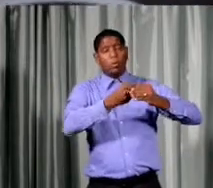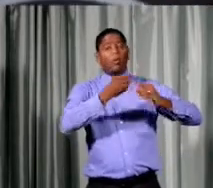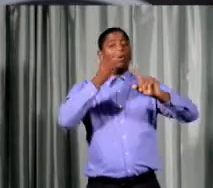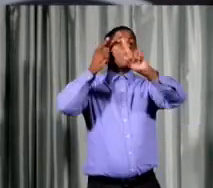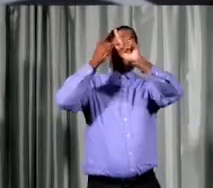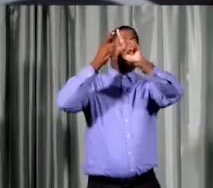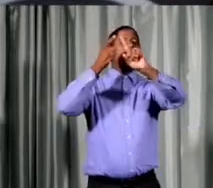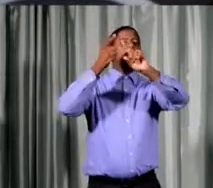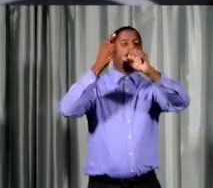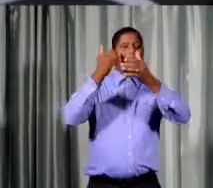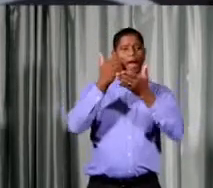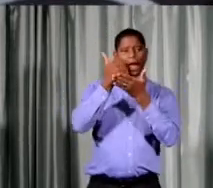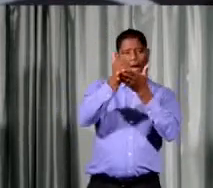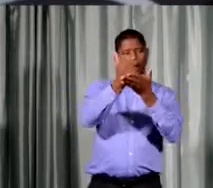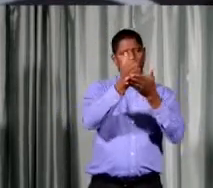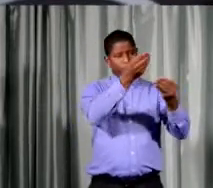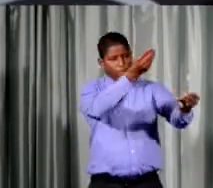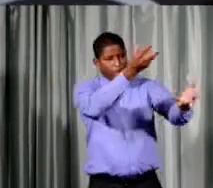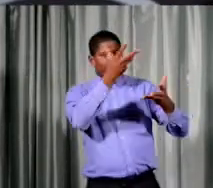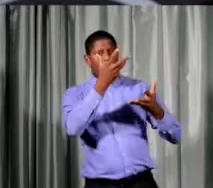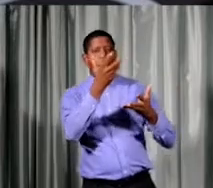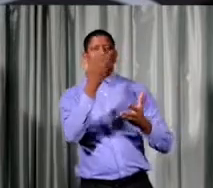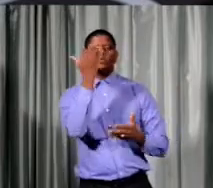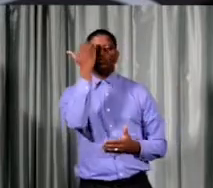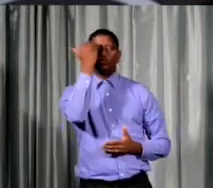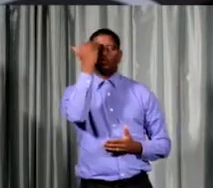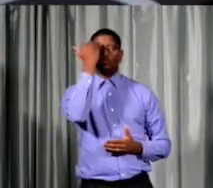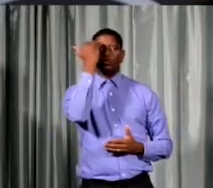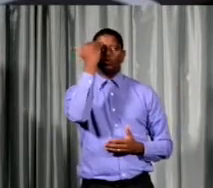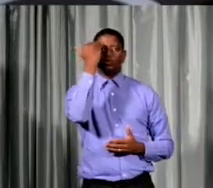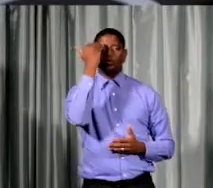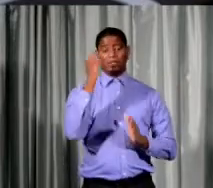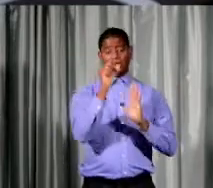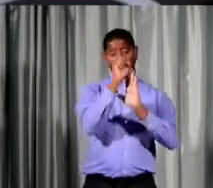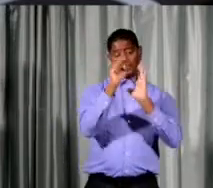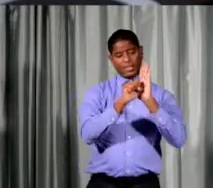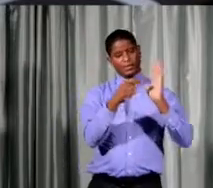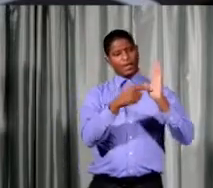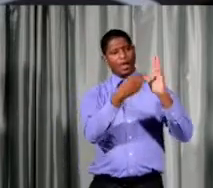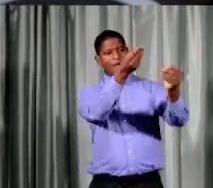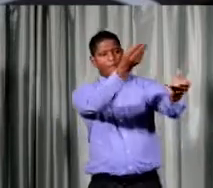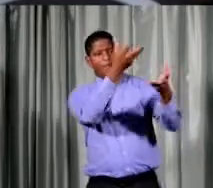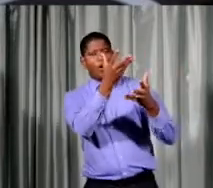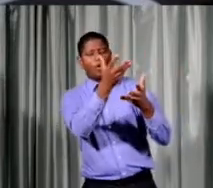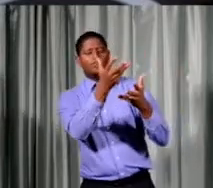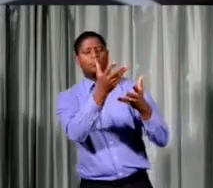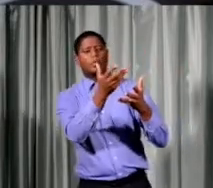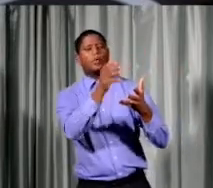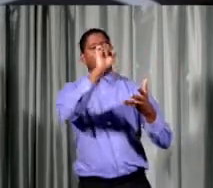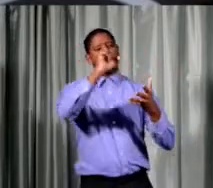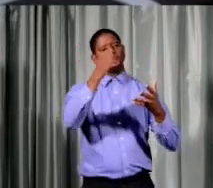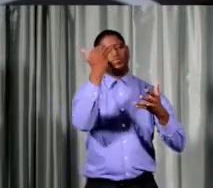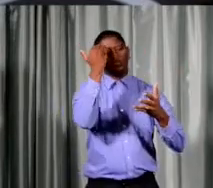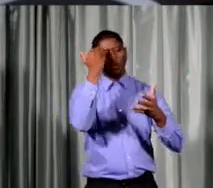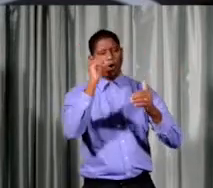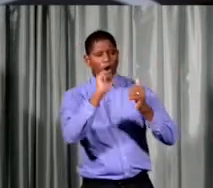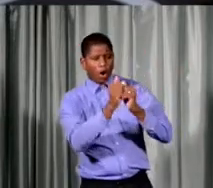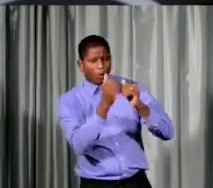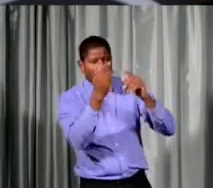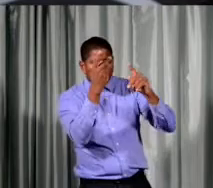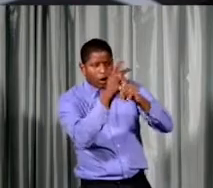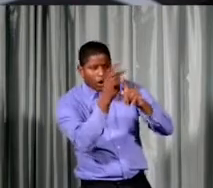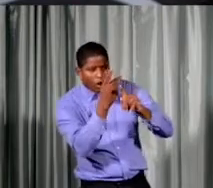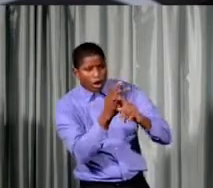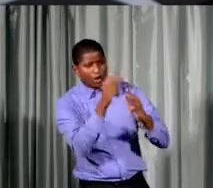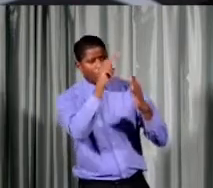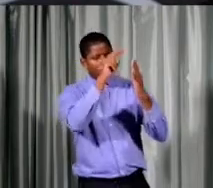So the financial statements communicate something to you. It's just to understand how to read